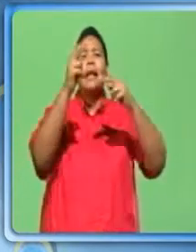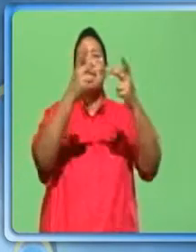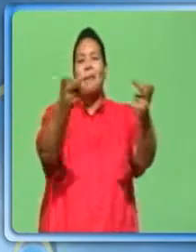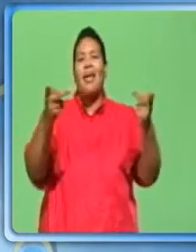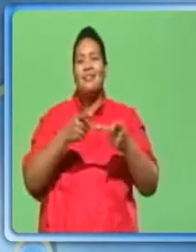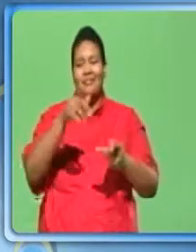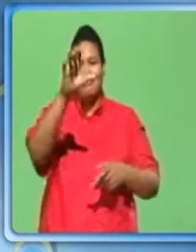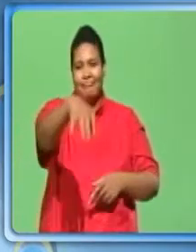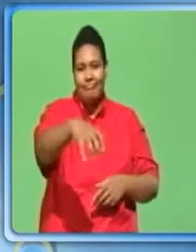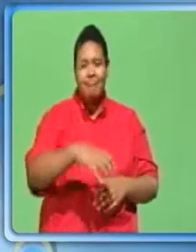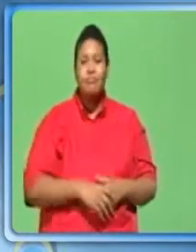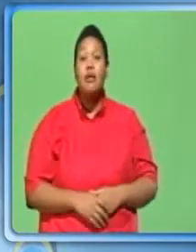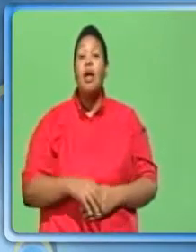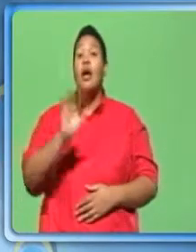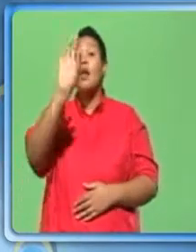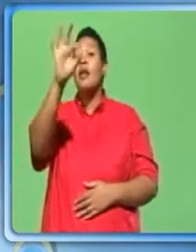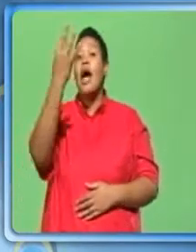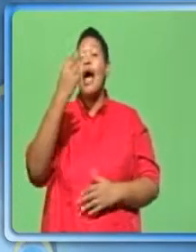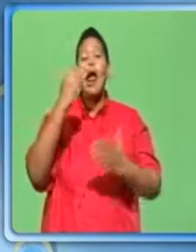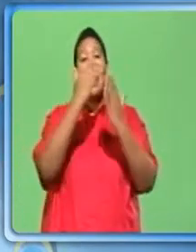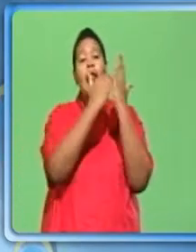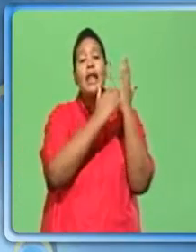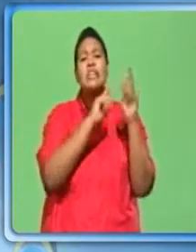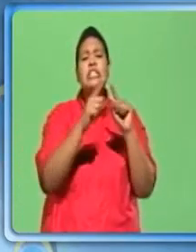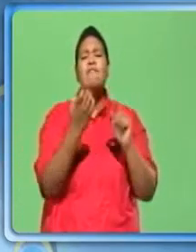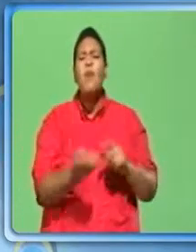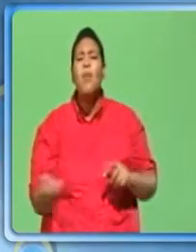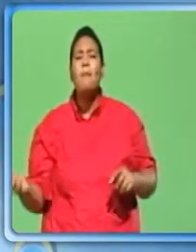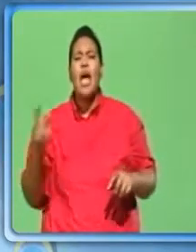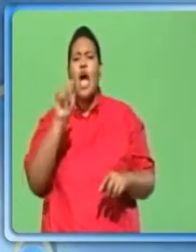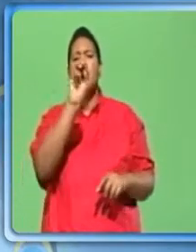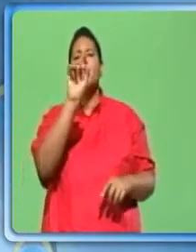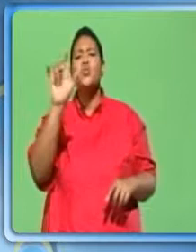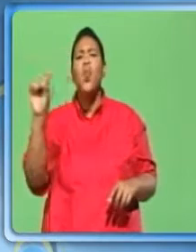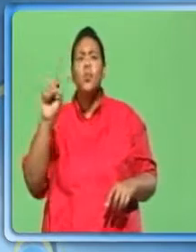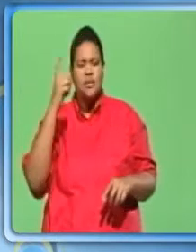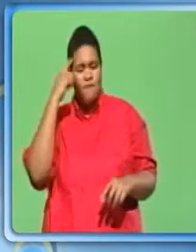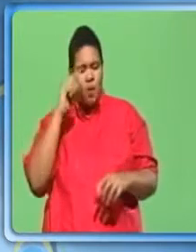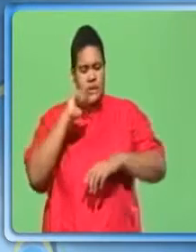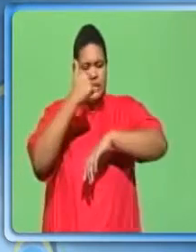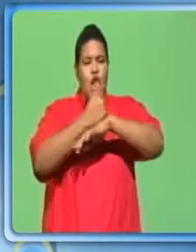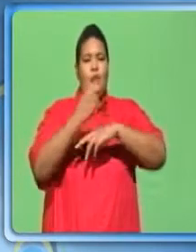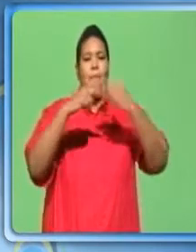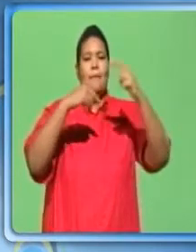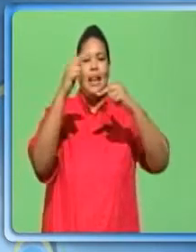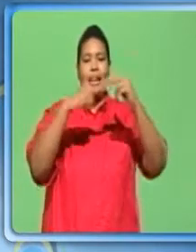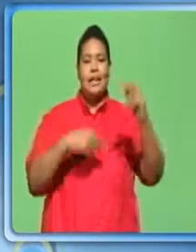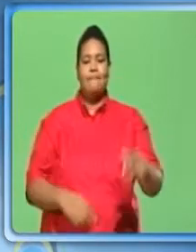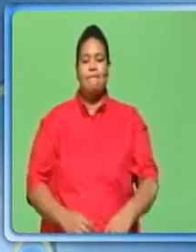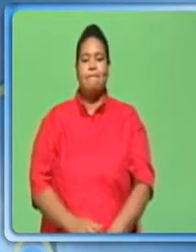9. List tools or equipment used to set out a building.